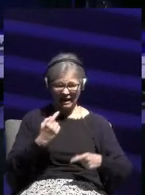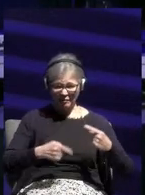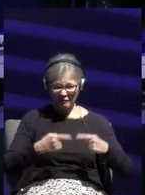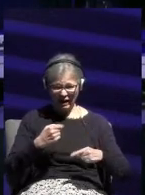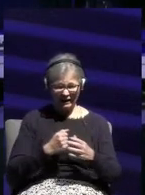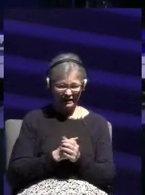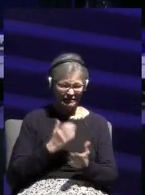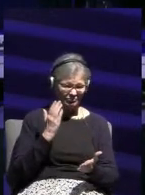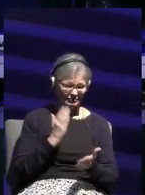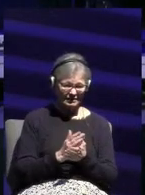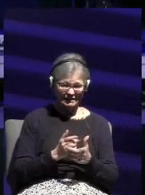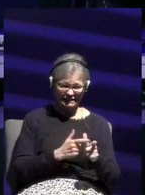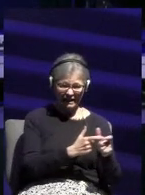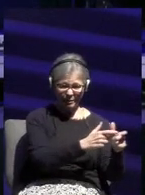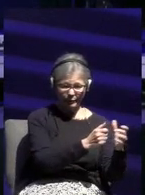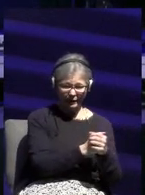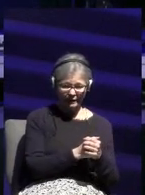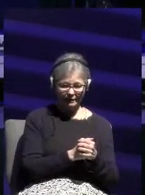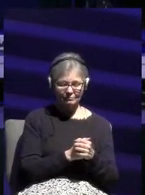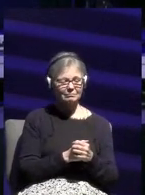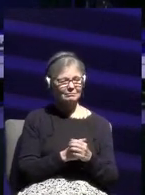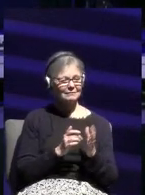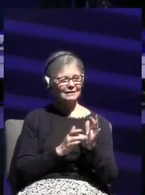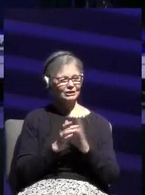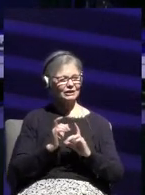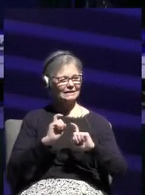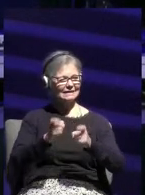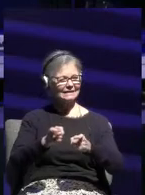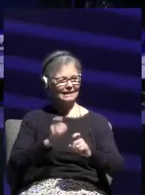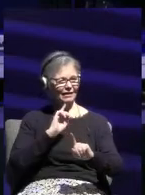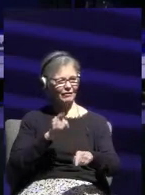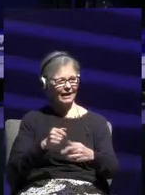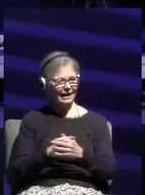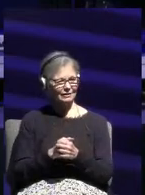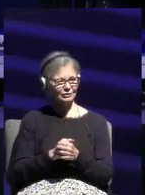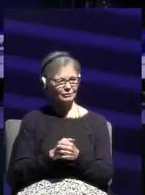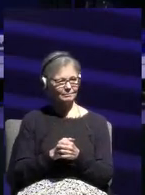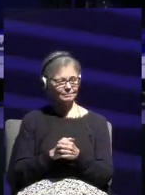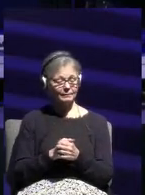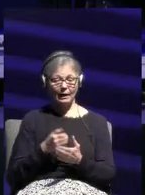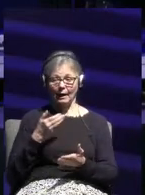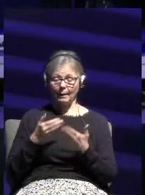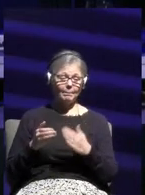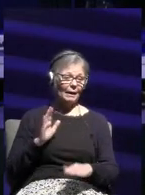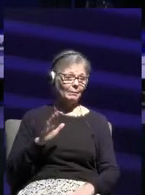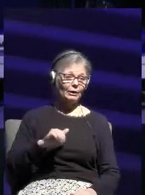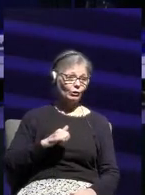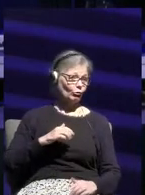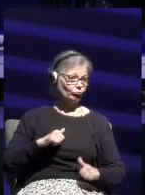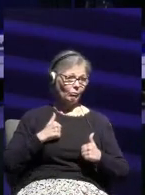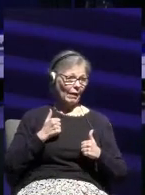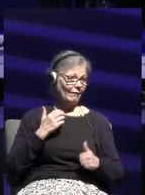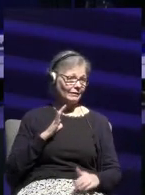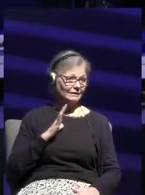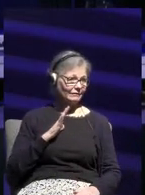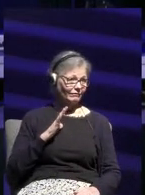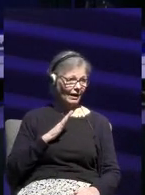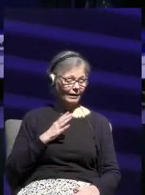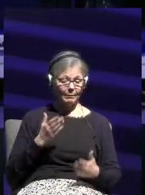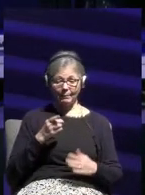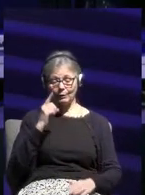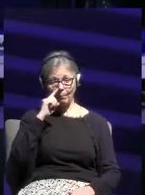You know, you may not be experiencing some of the more traumatic things that I have mentioned, but you may be just experiencing